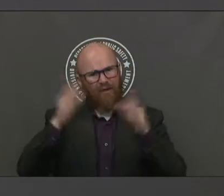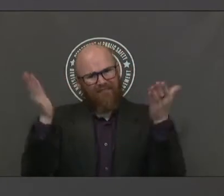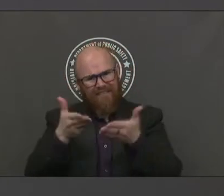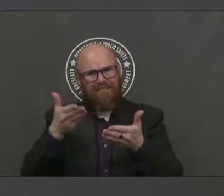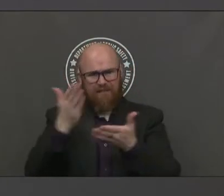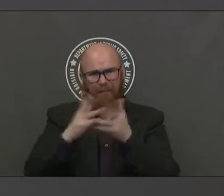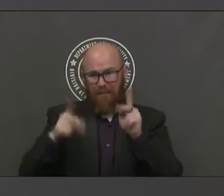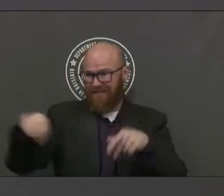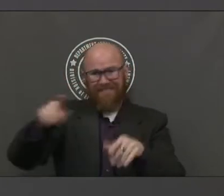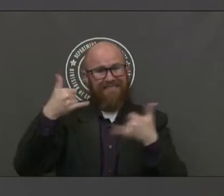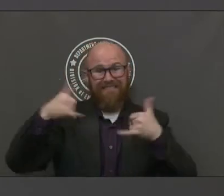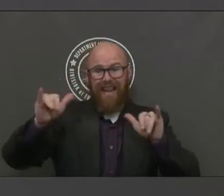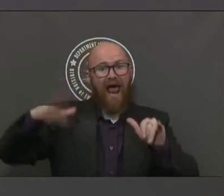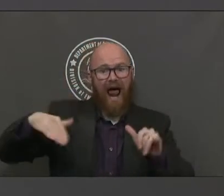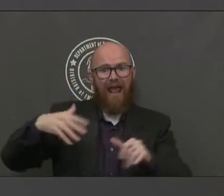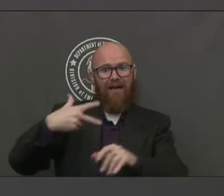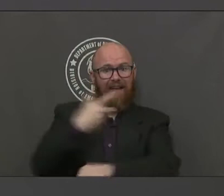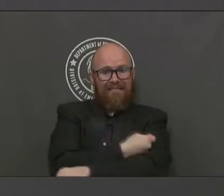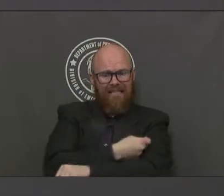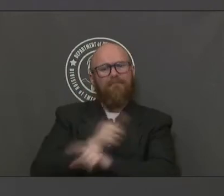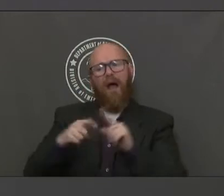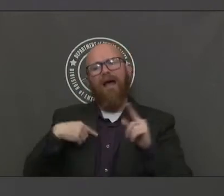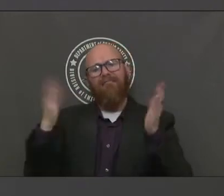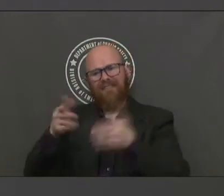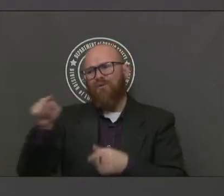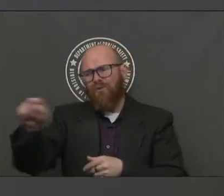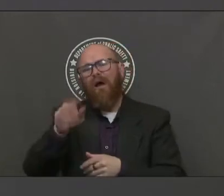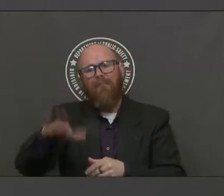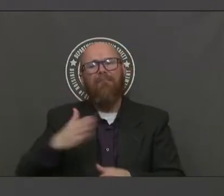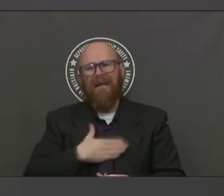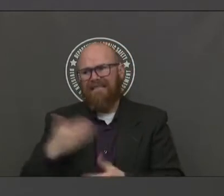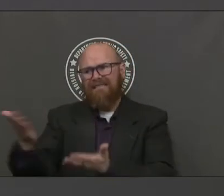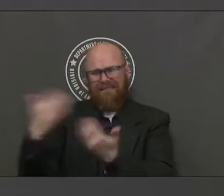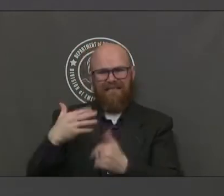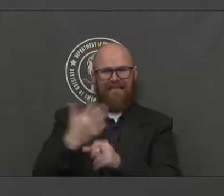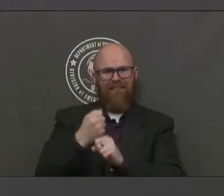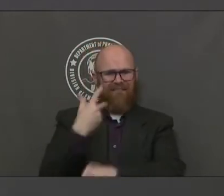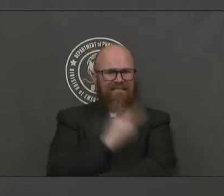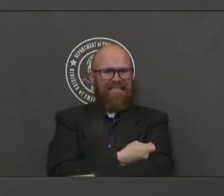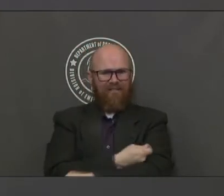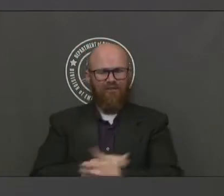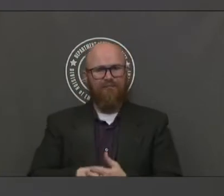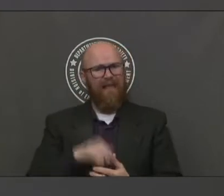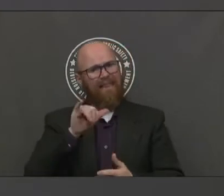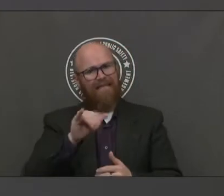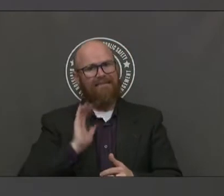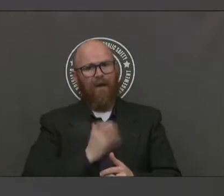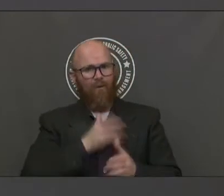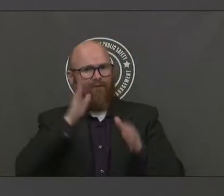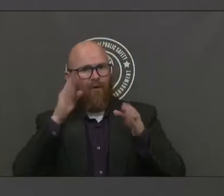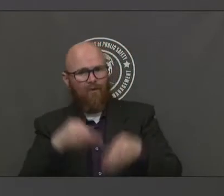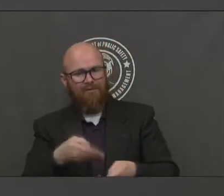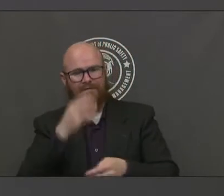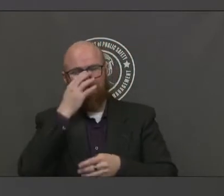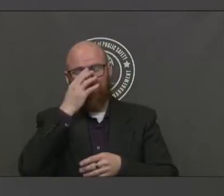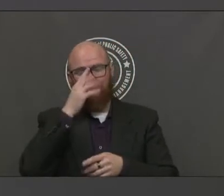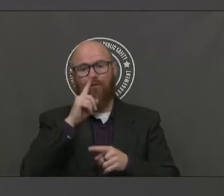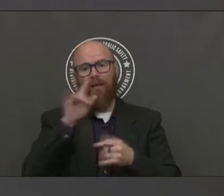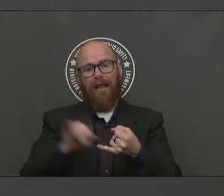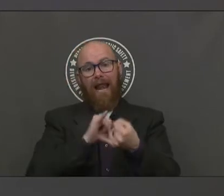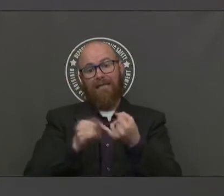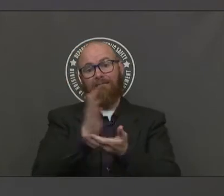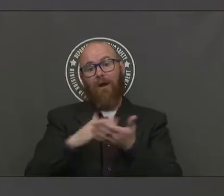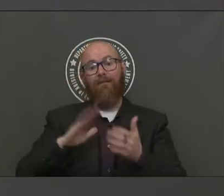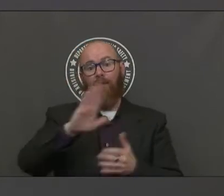get this vaccine because we have so much of it? And that's really where our focus needs to be. And the last part of your question is reaching